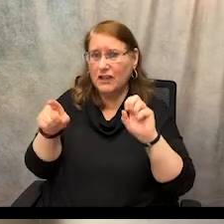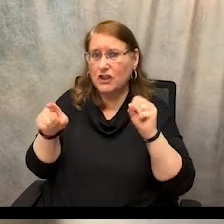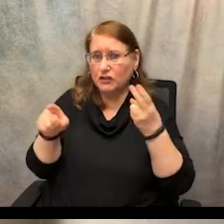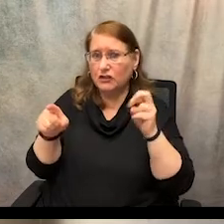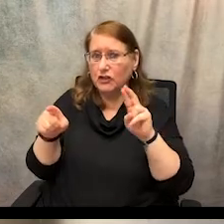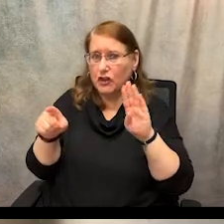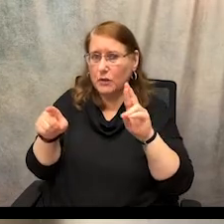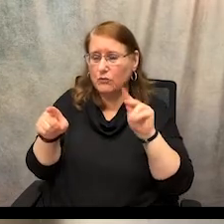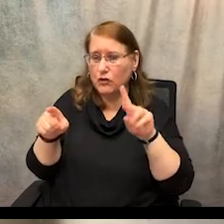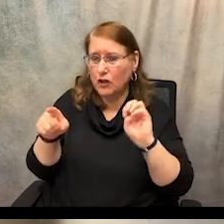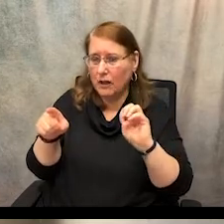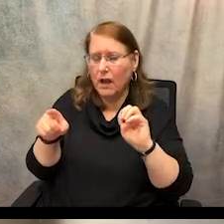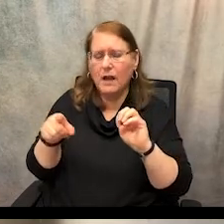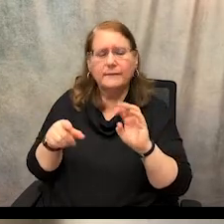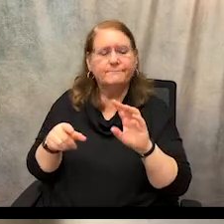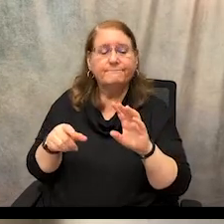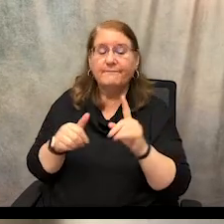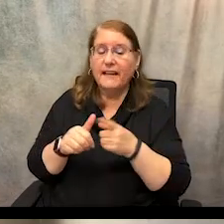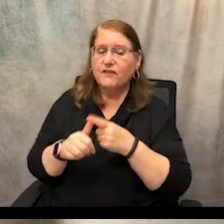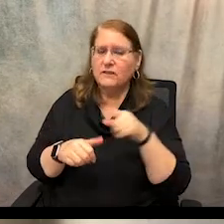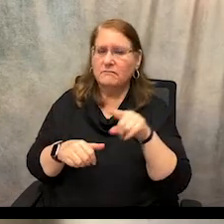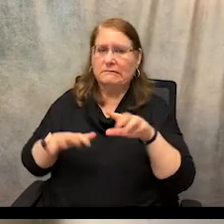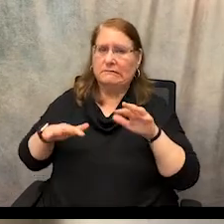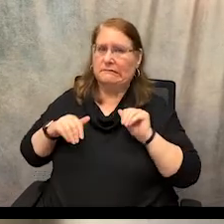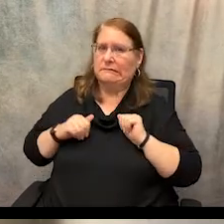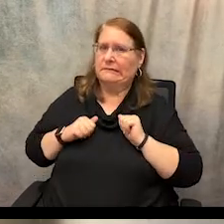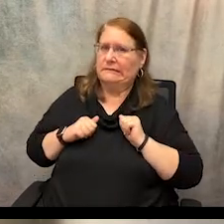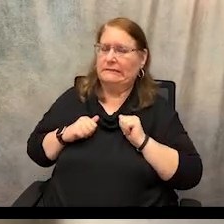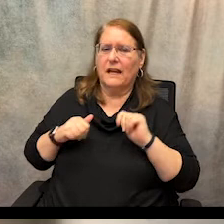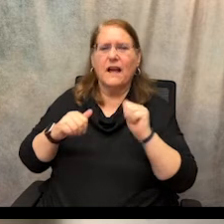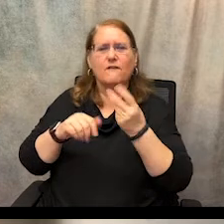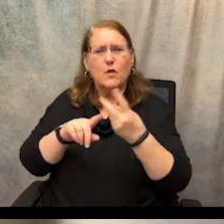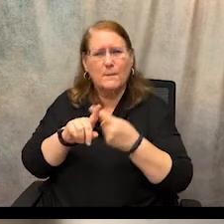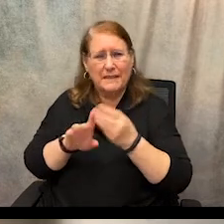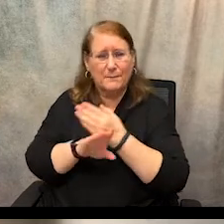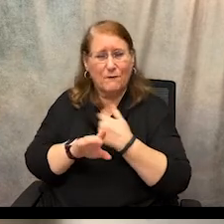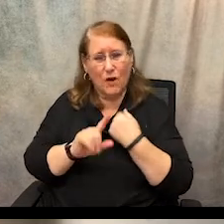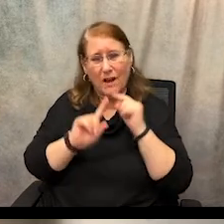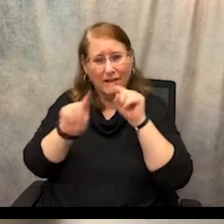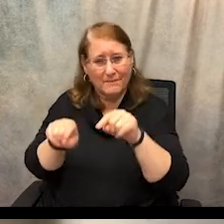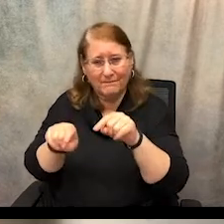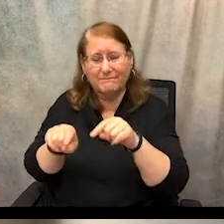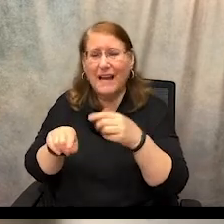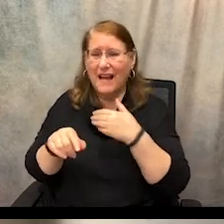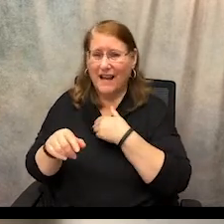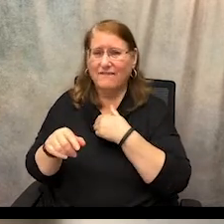truthful, at first they were quite hesitant. Just a few months before I had visited, there was a shooting